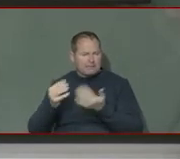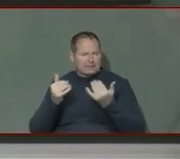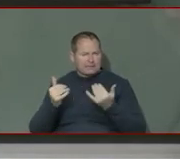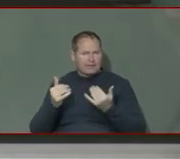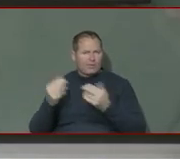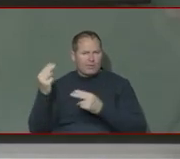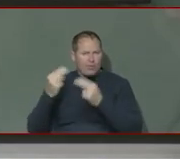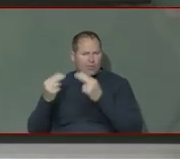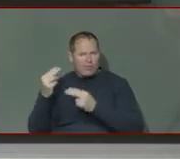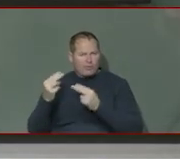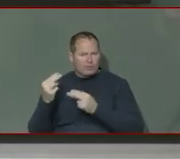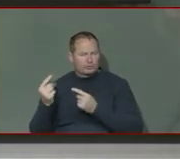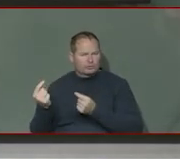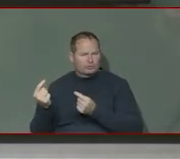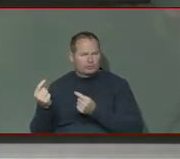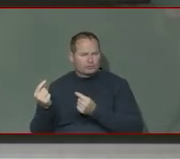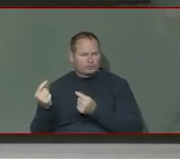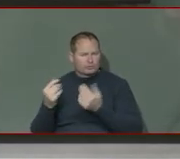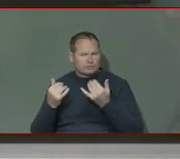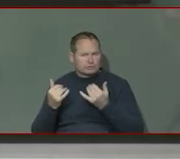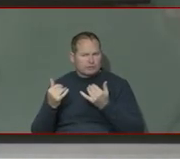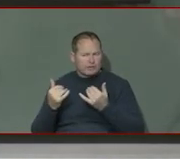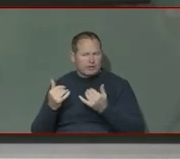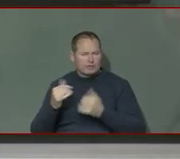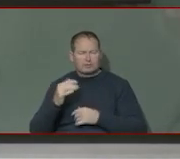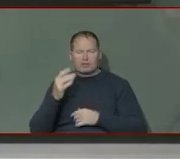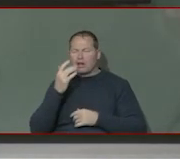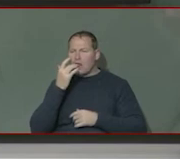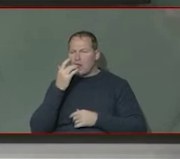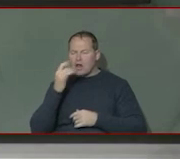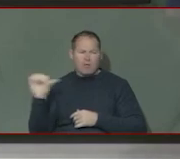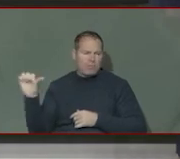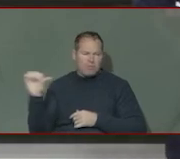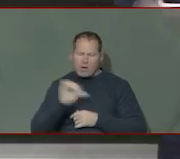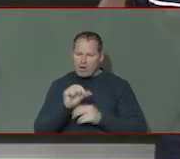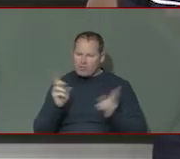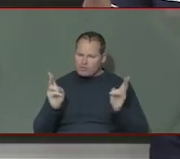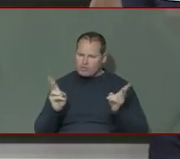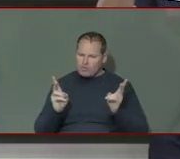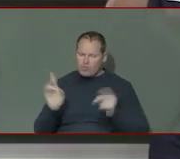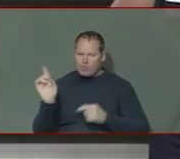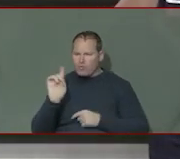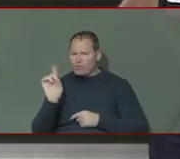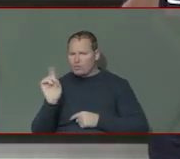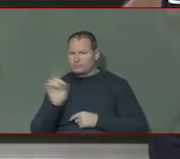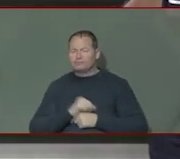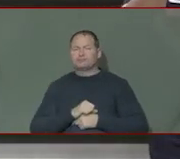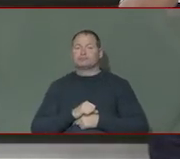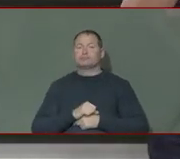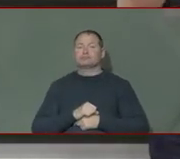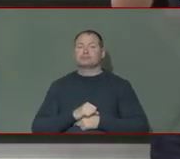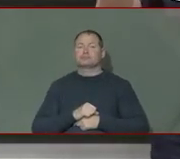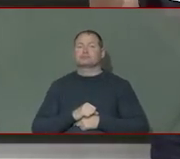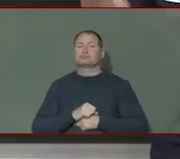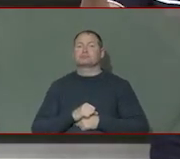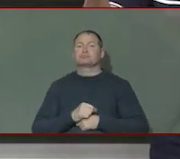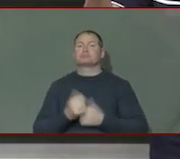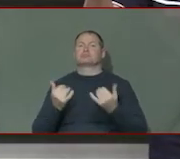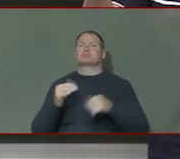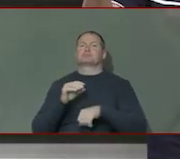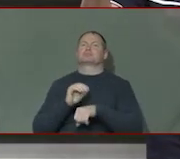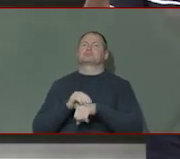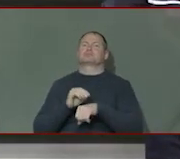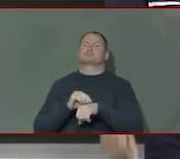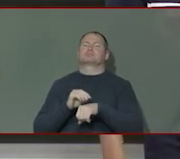hormone trigger to bring the salt balances back to normal? So here's the problem that I'm sketching for you in a